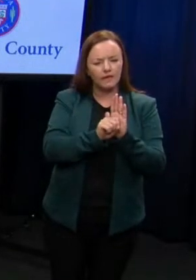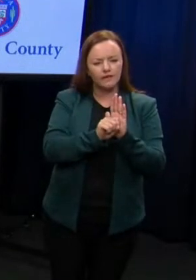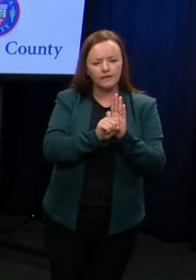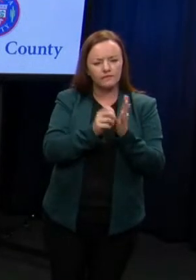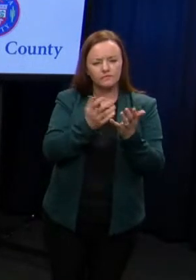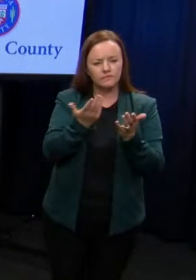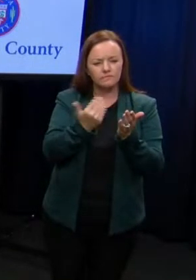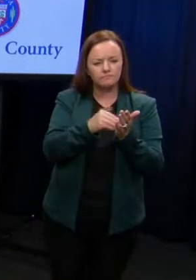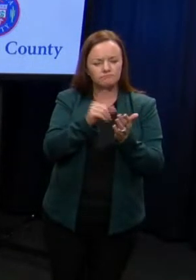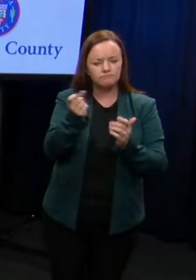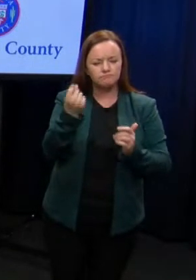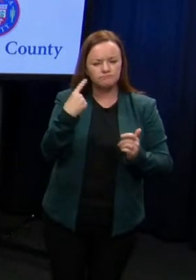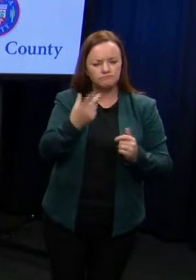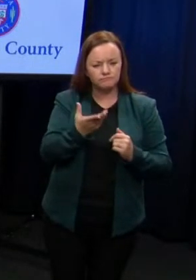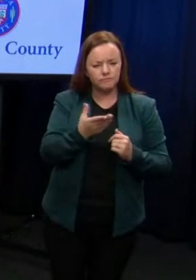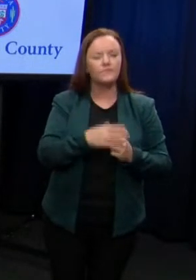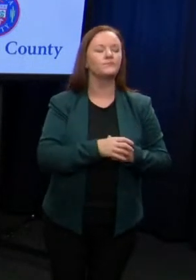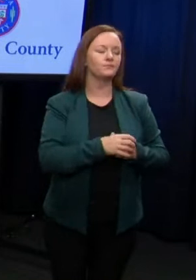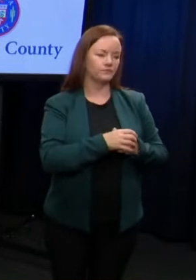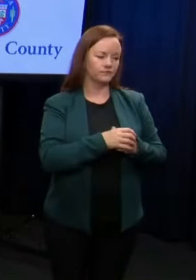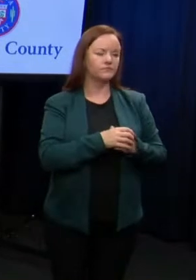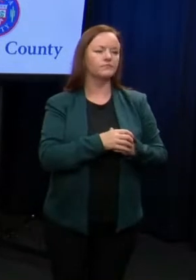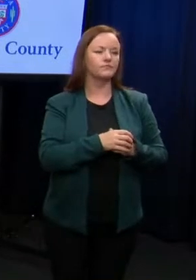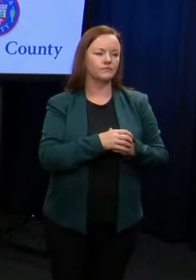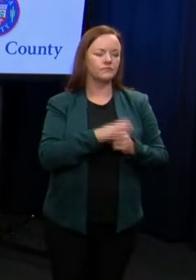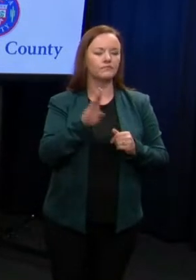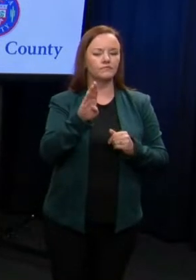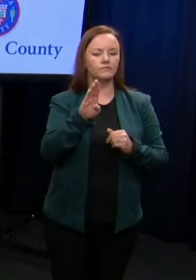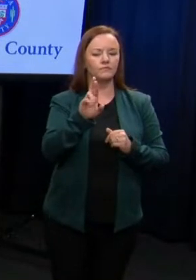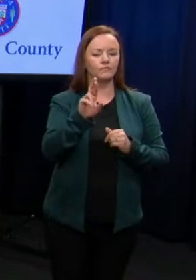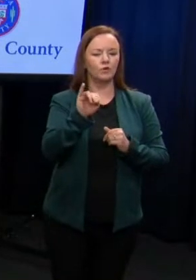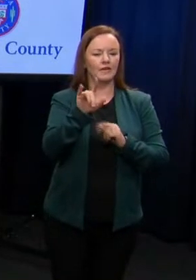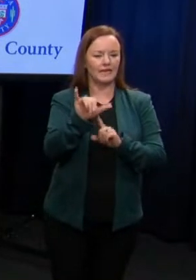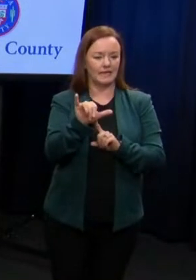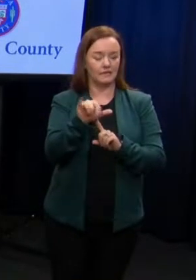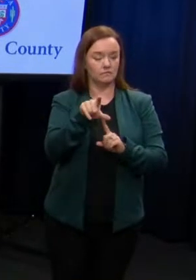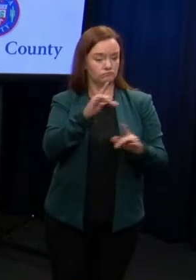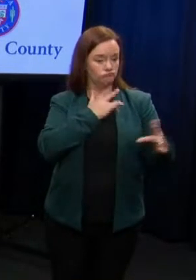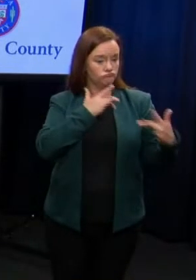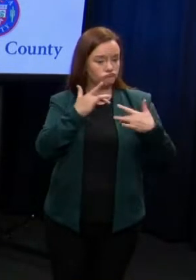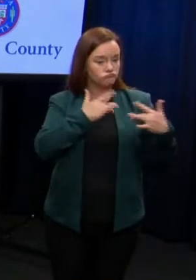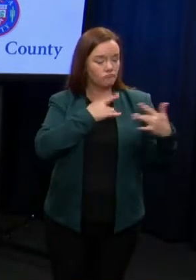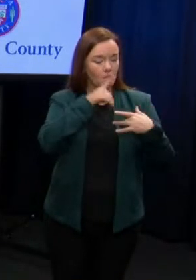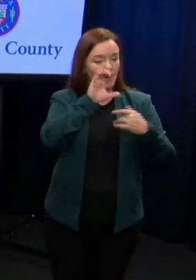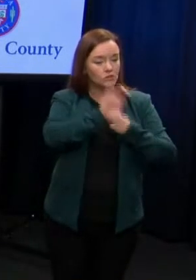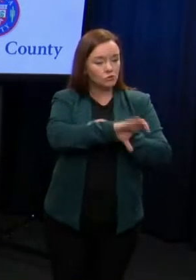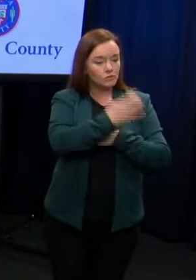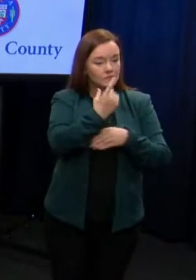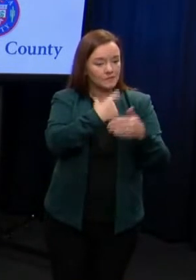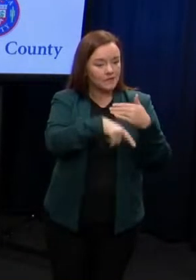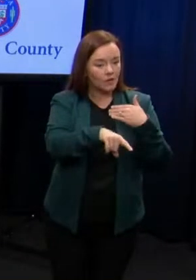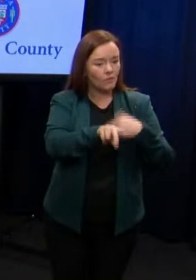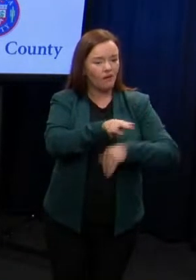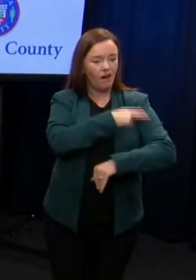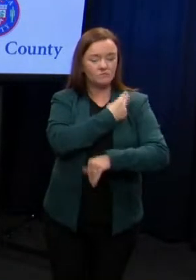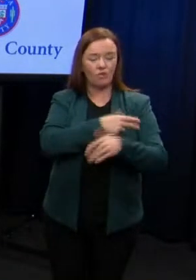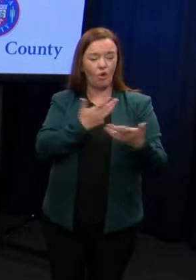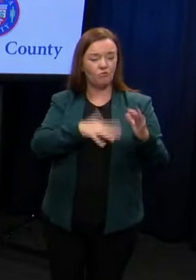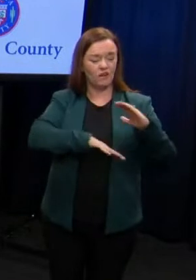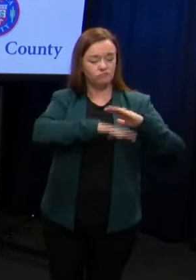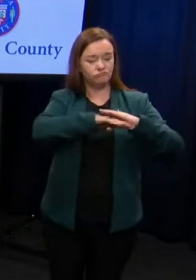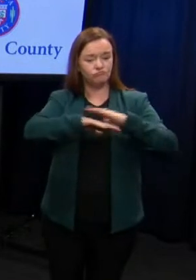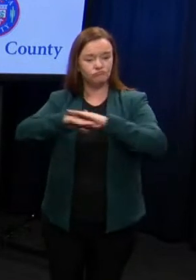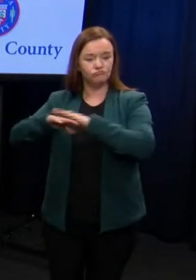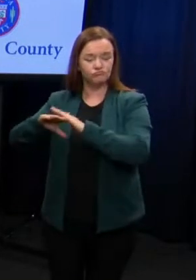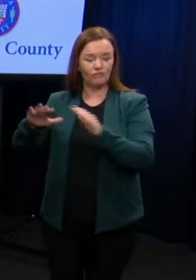do? Yes, it's how worried are you with Christmas next week and hospitals already full, and would you